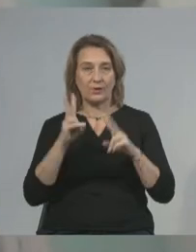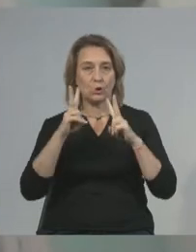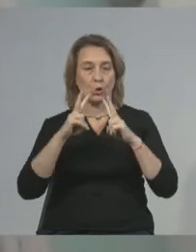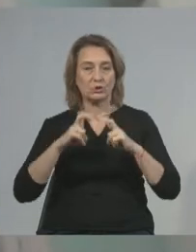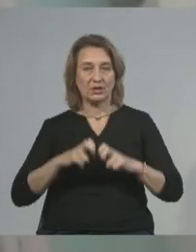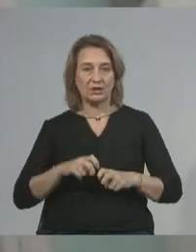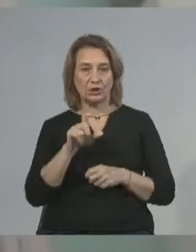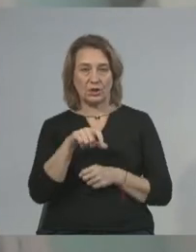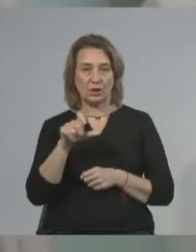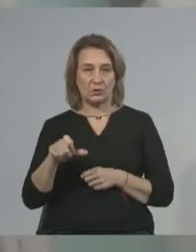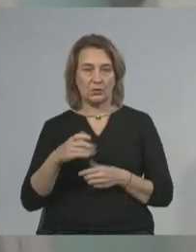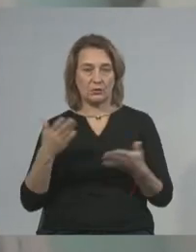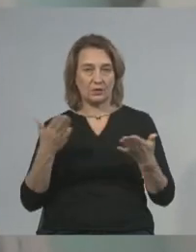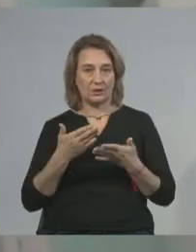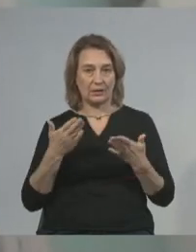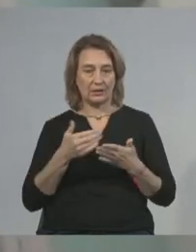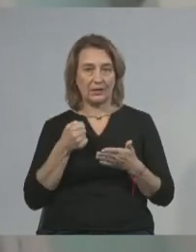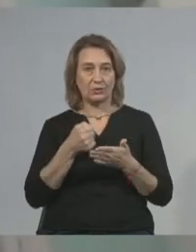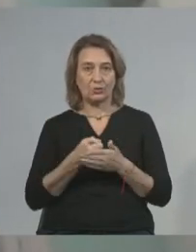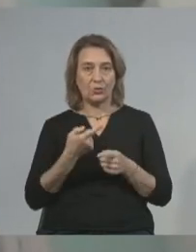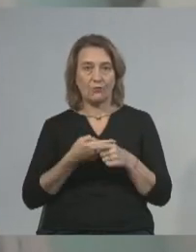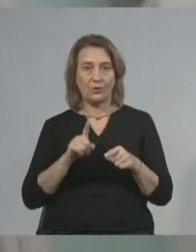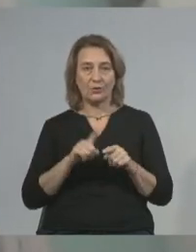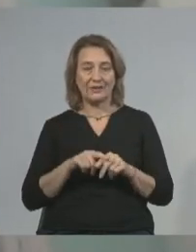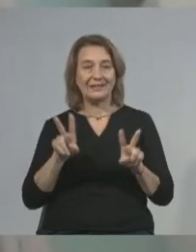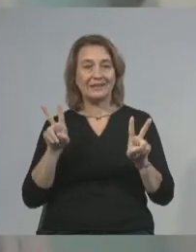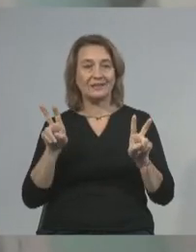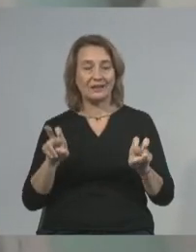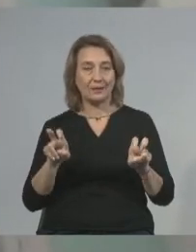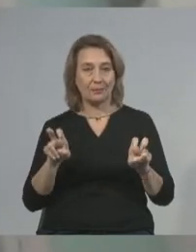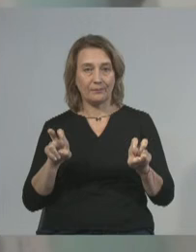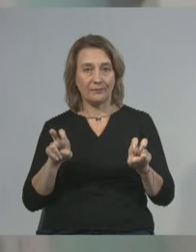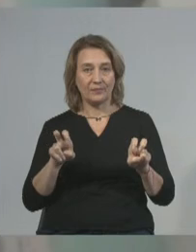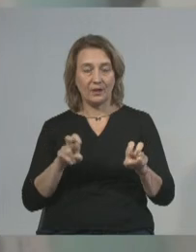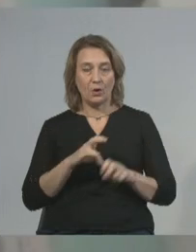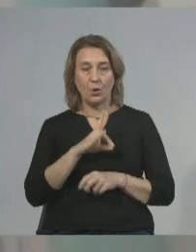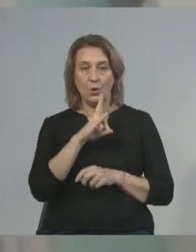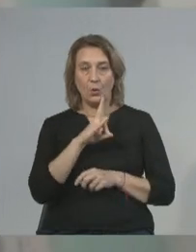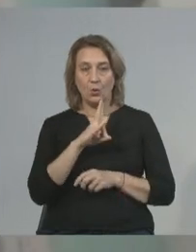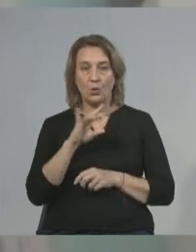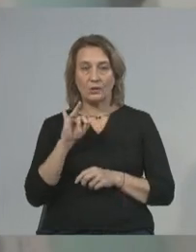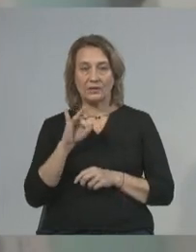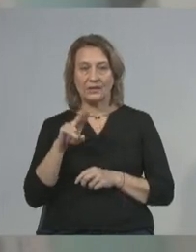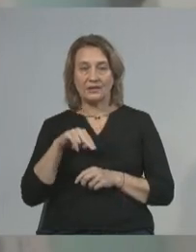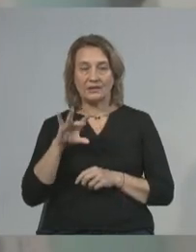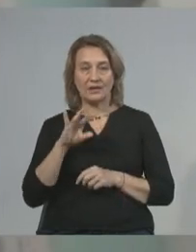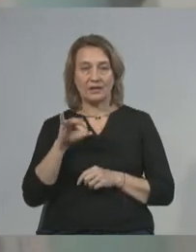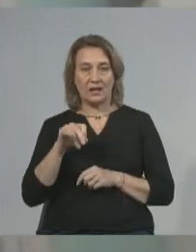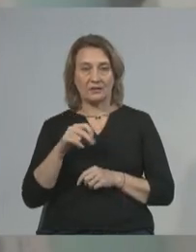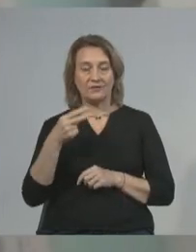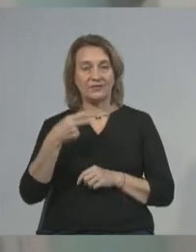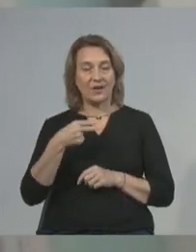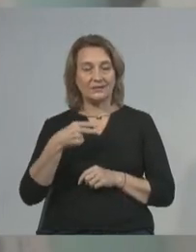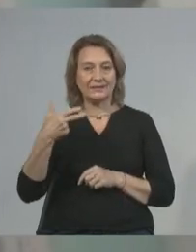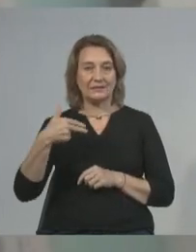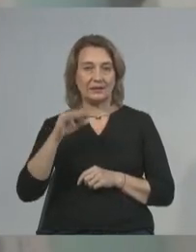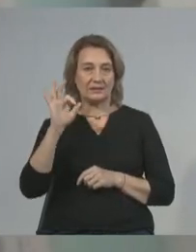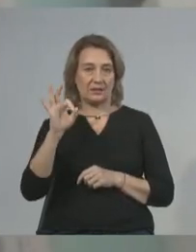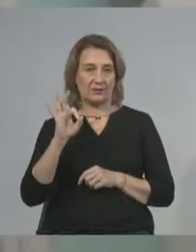uh you know the like that the the sort of 20 30 and a lot of these people